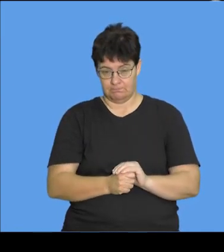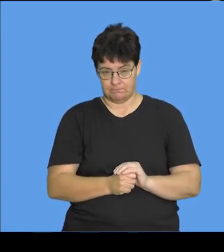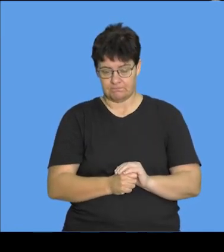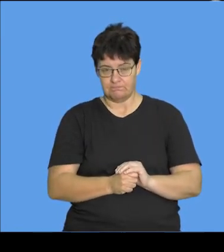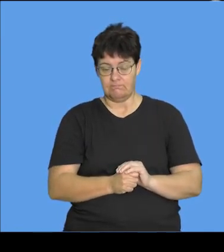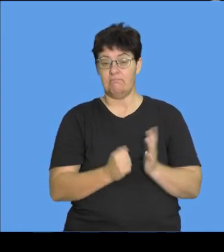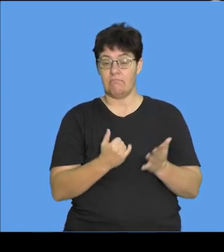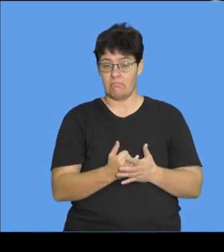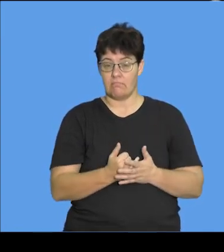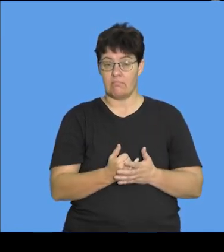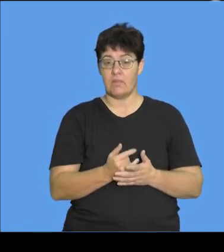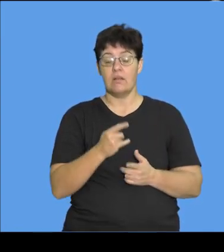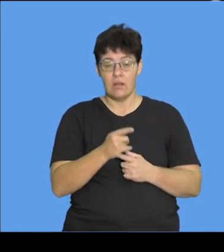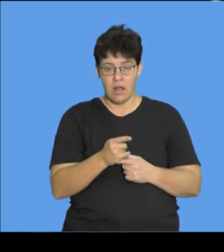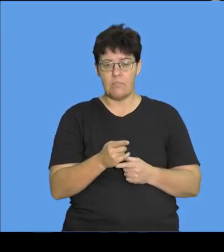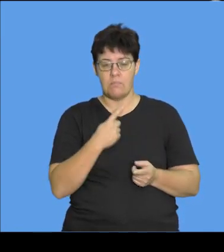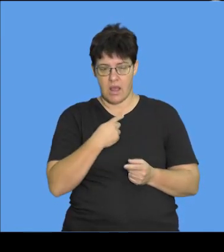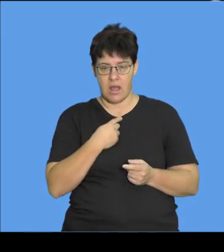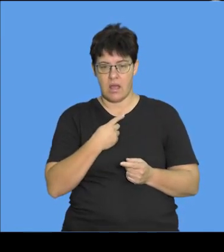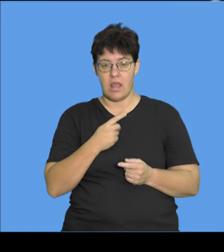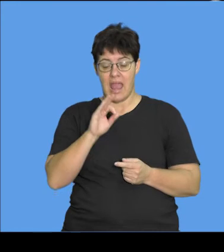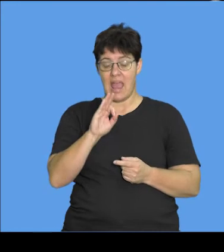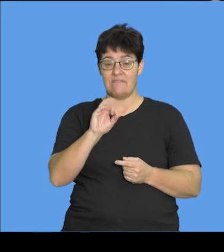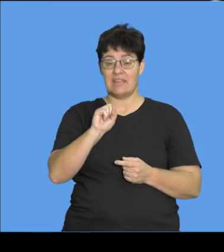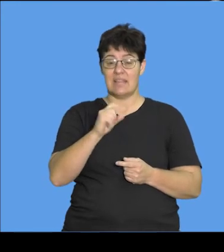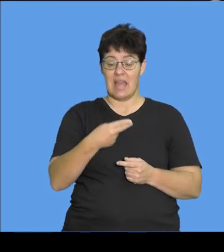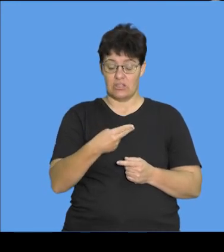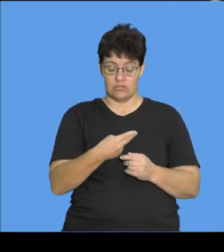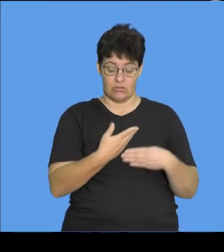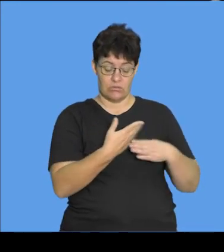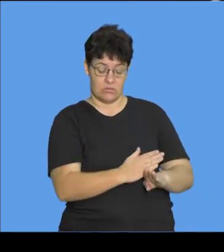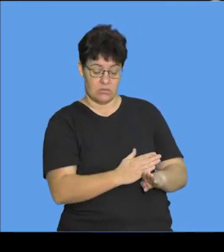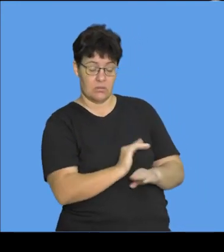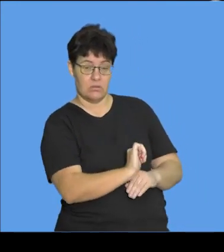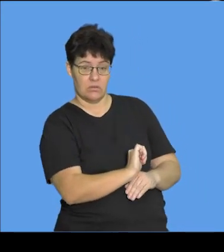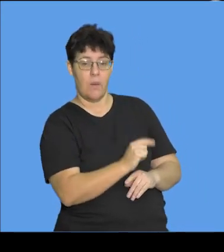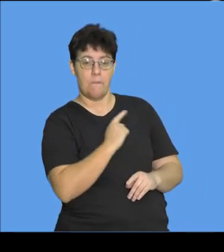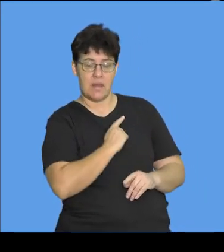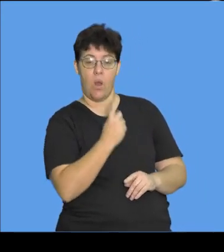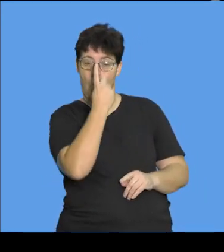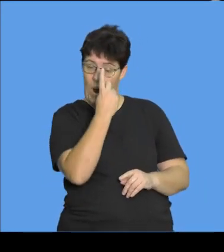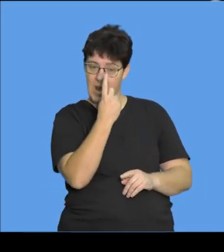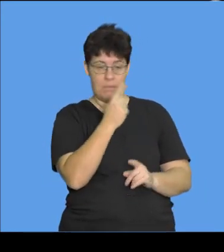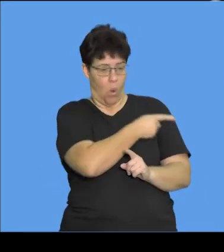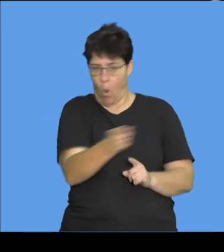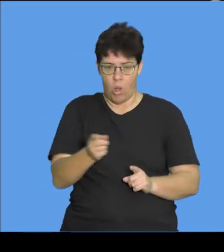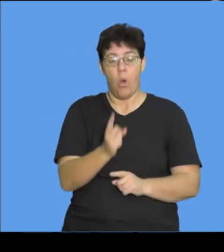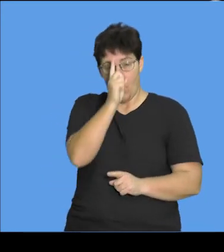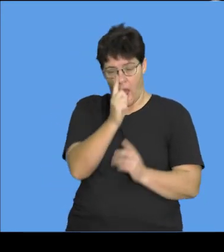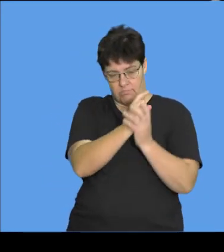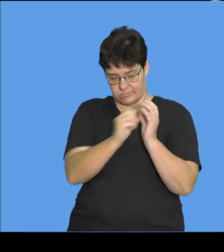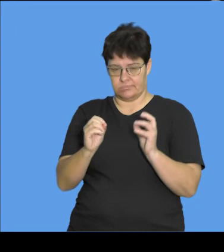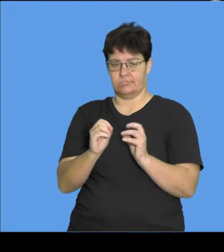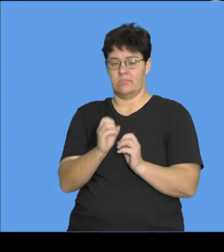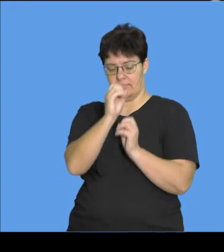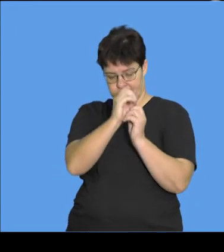Estrogen, on the other hand, inhibits the release of FSH so that only one follicle can mature at a time. So what we notice is that